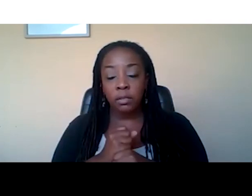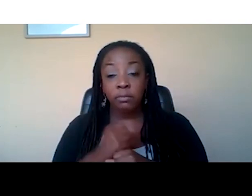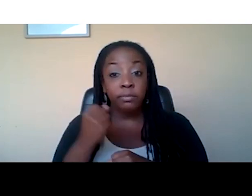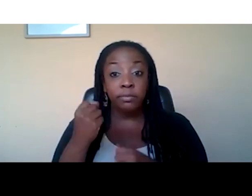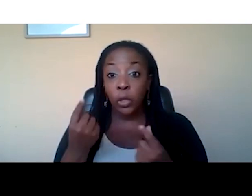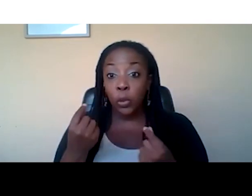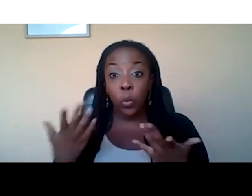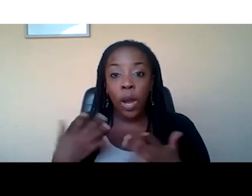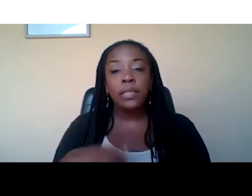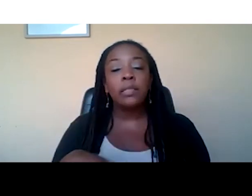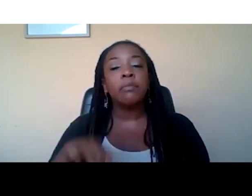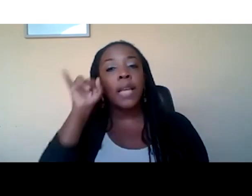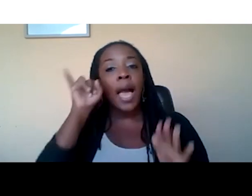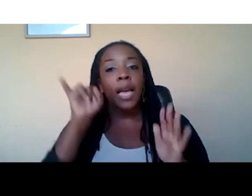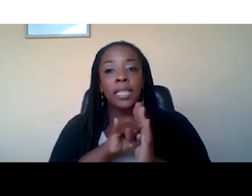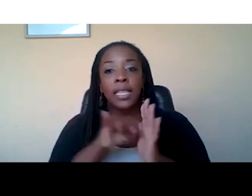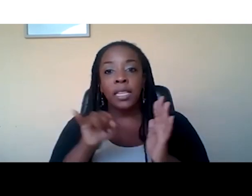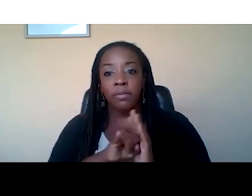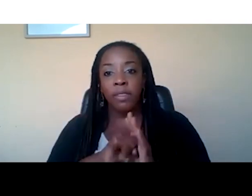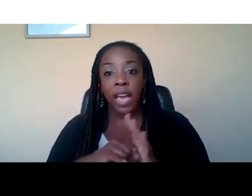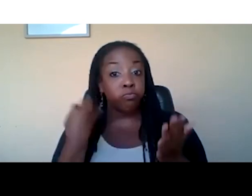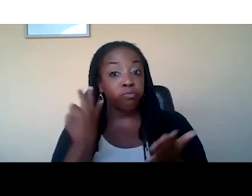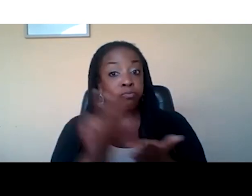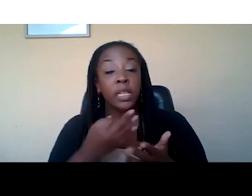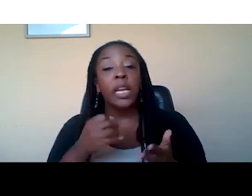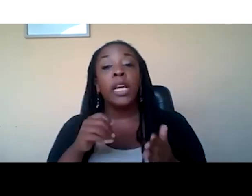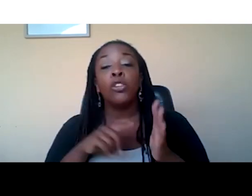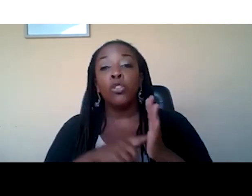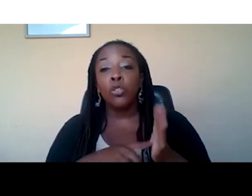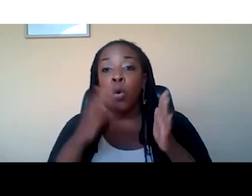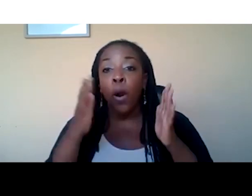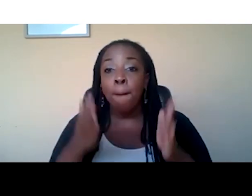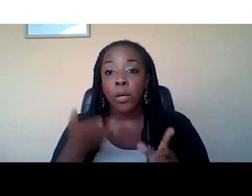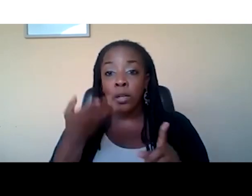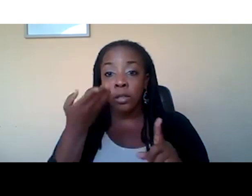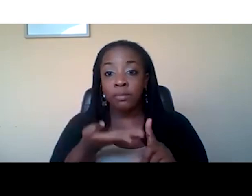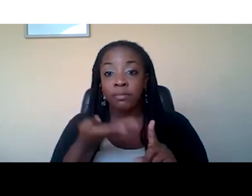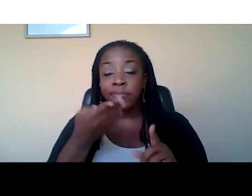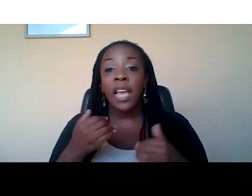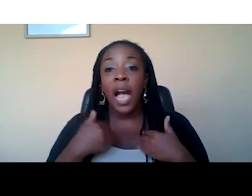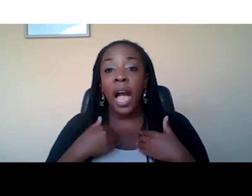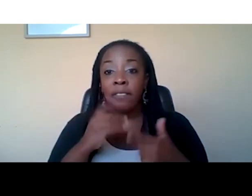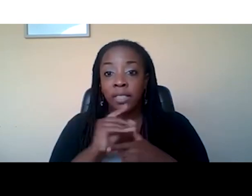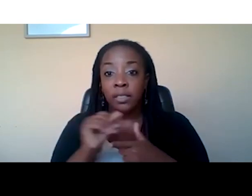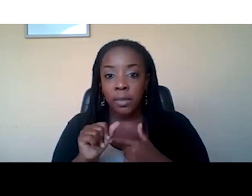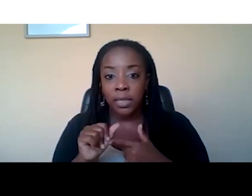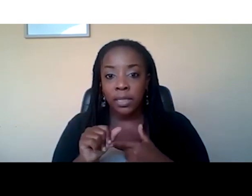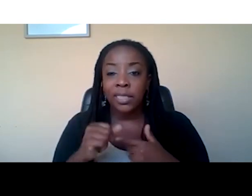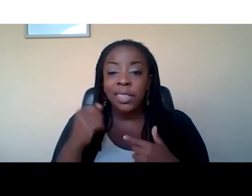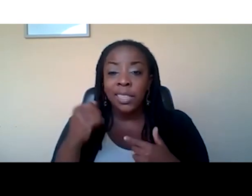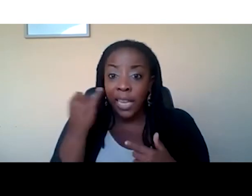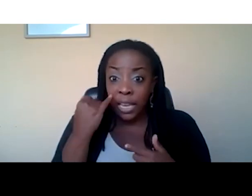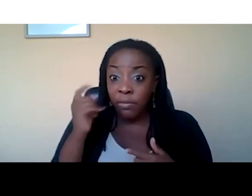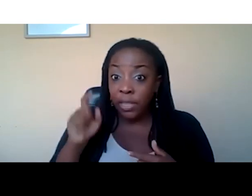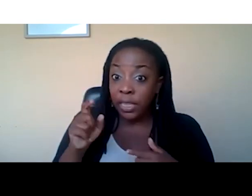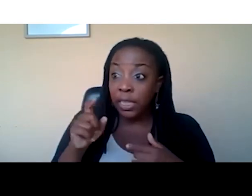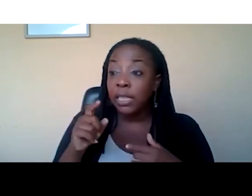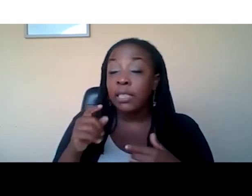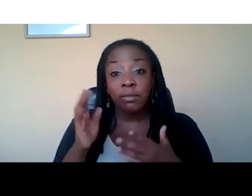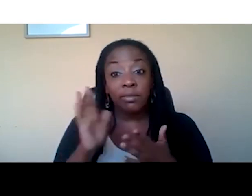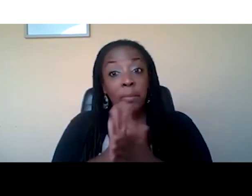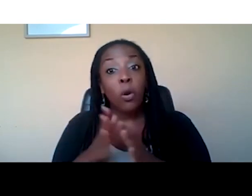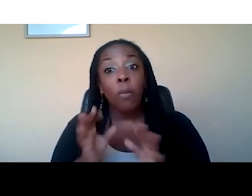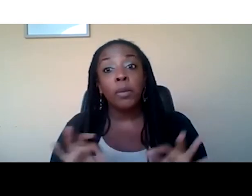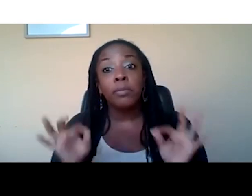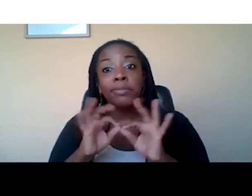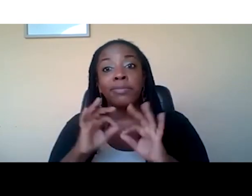as a person with a disability in instances where that identification becomes important. And there are benefits. There is the